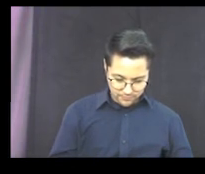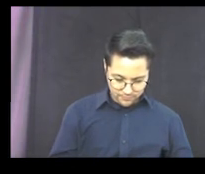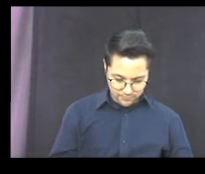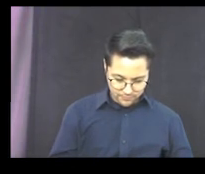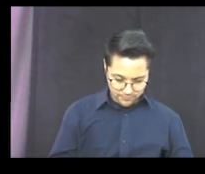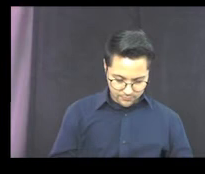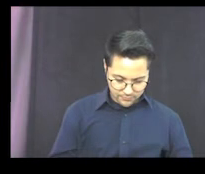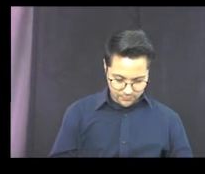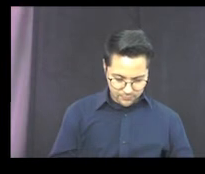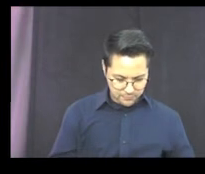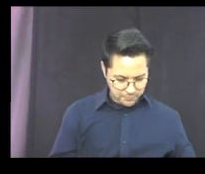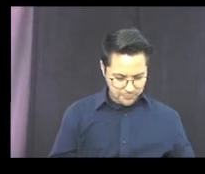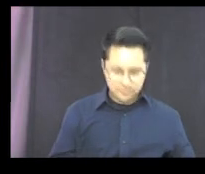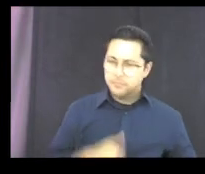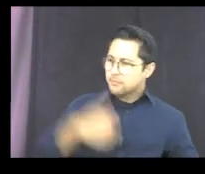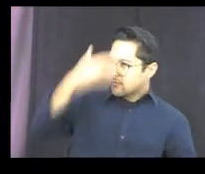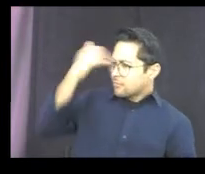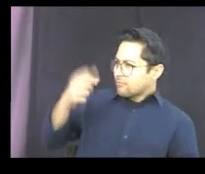Yes.